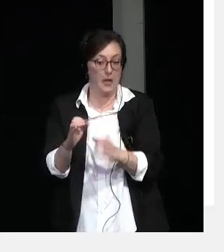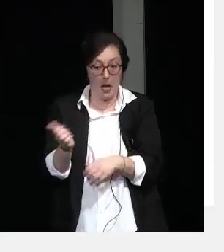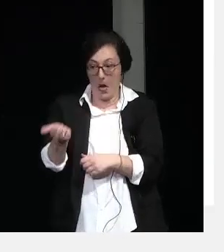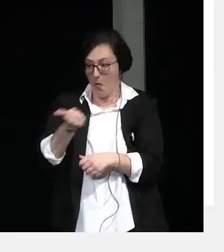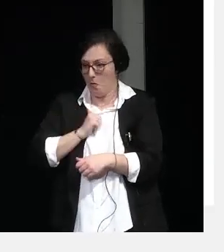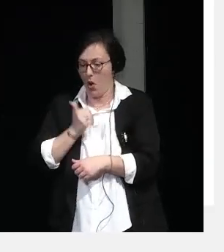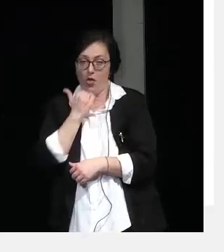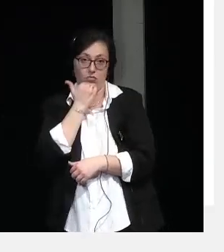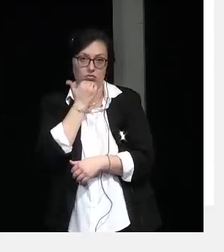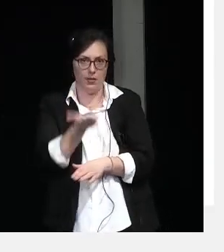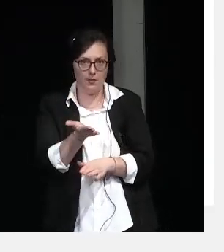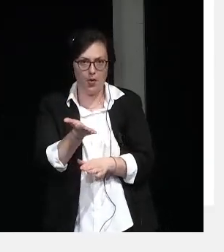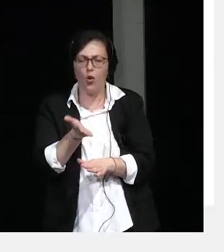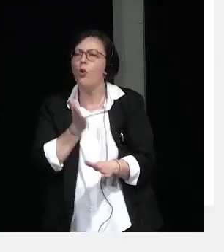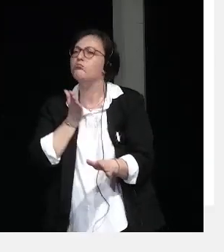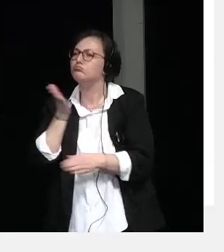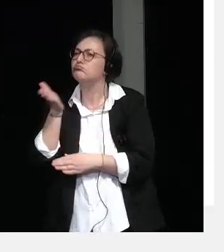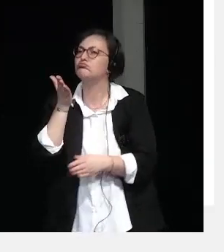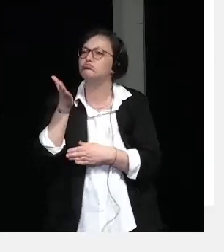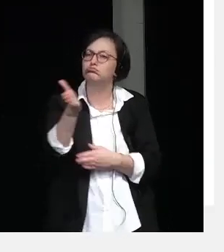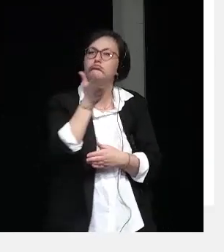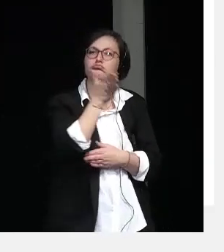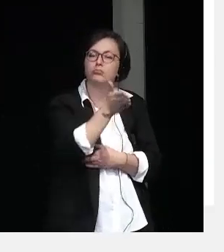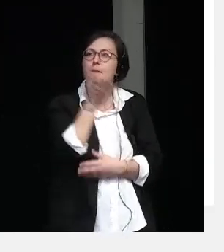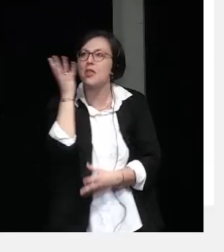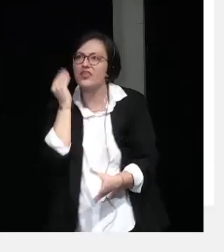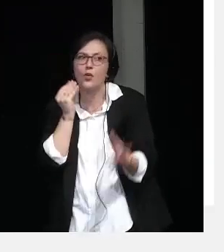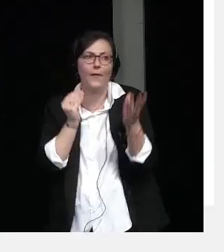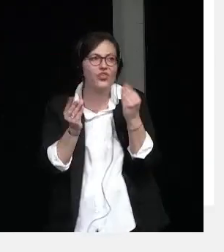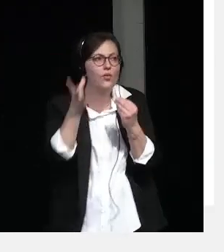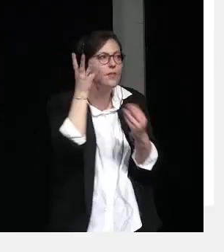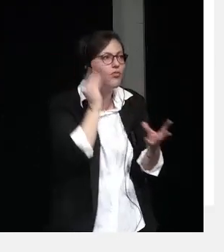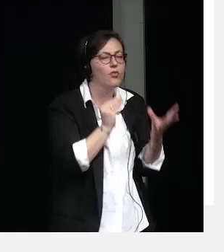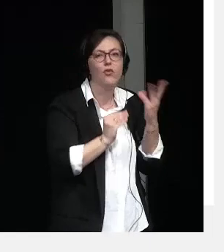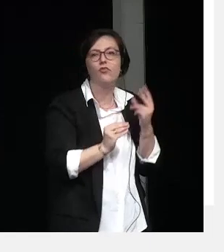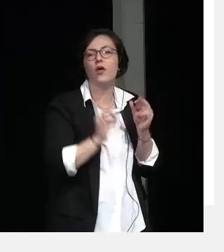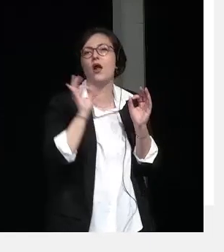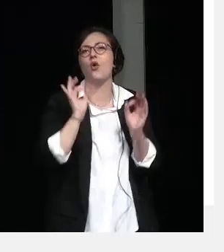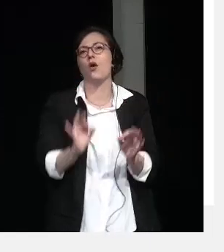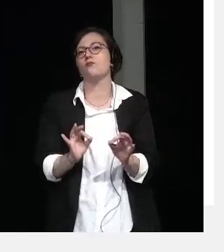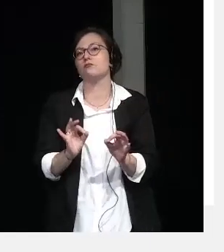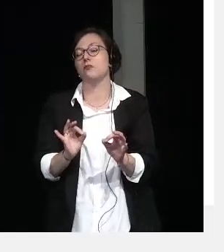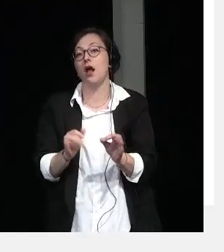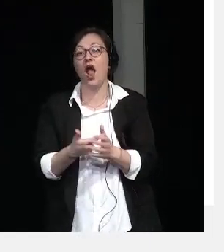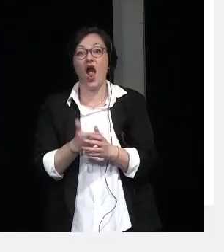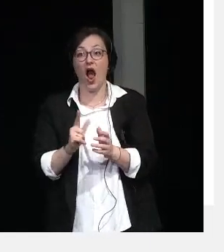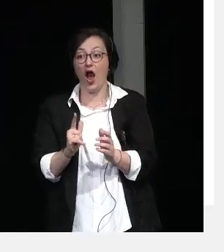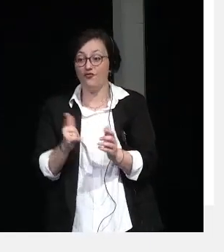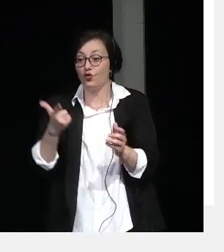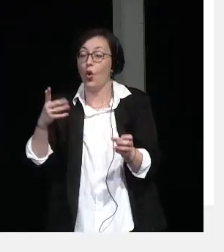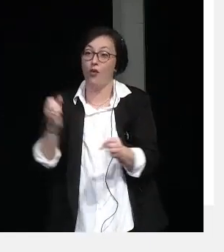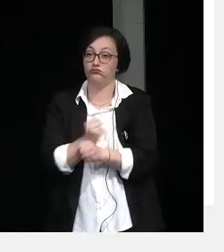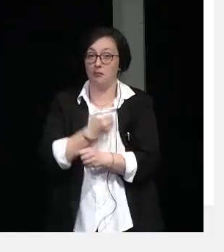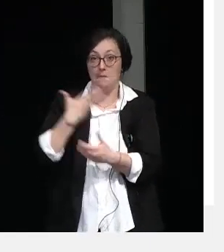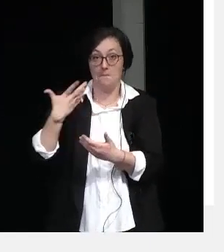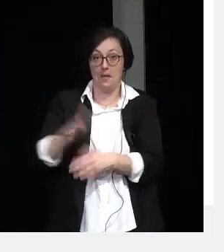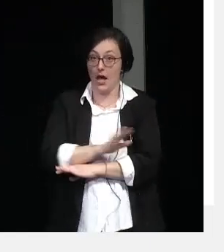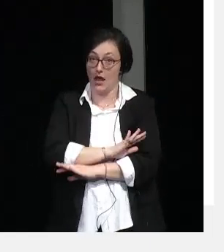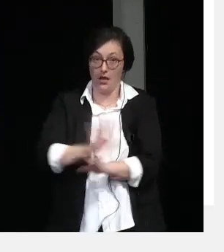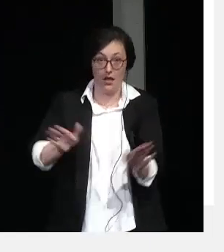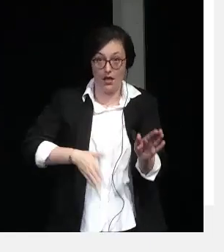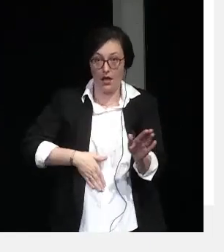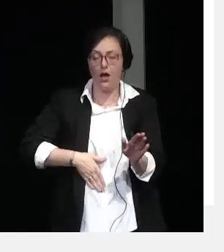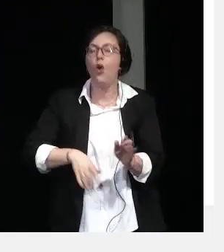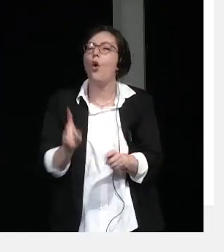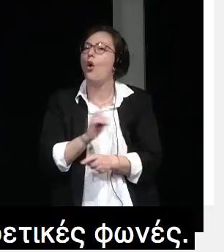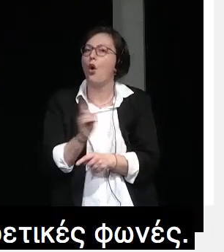think that we're doing it right, and so we're good to go. We always have to think, where are we not doing